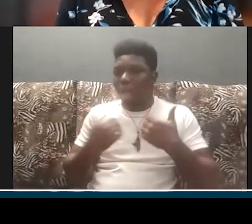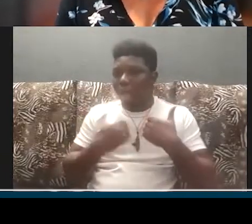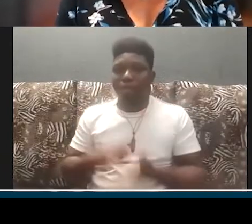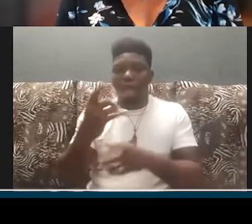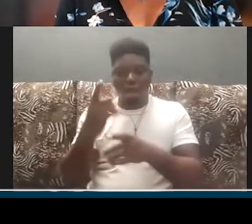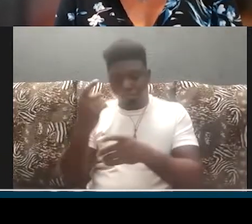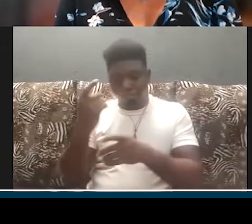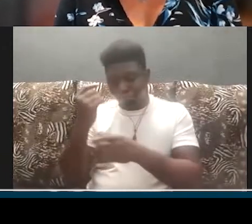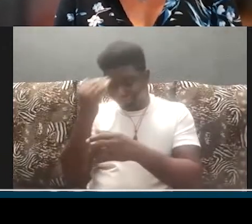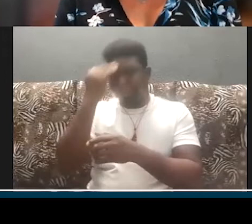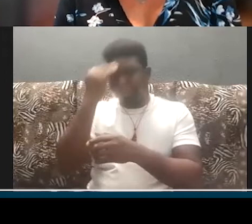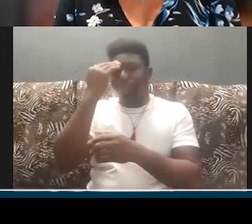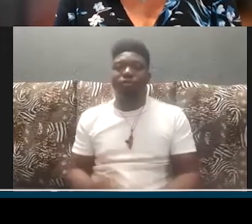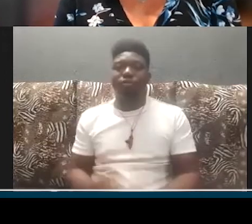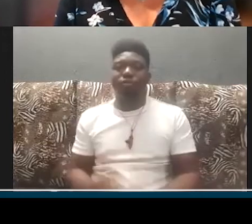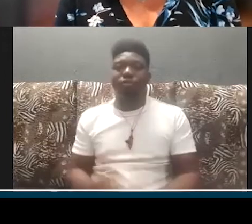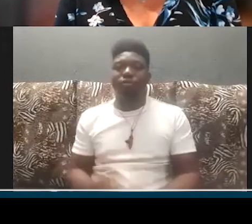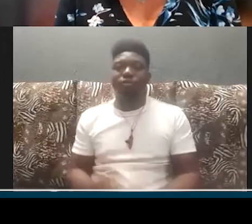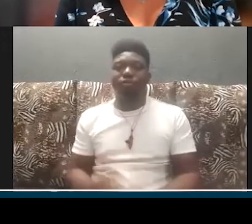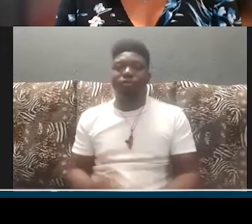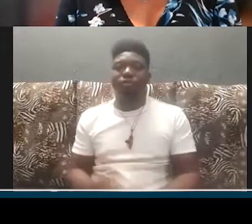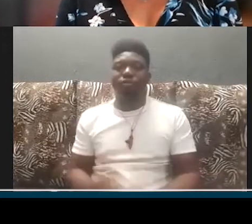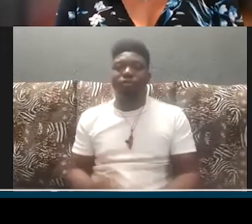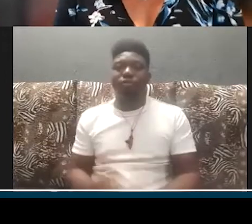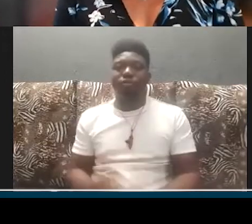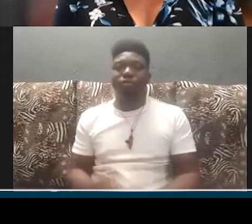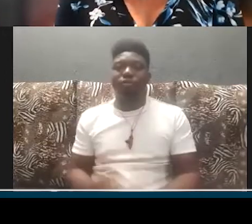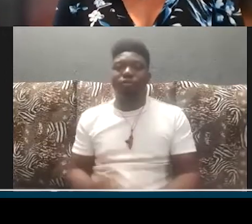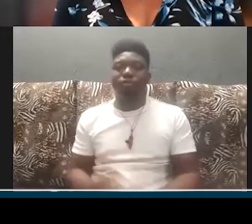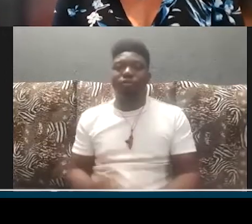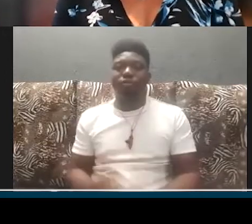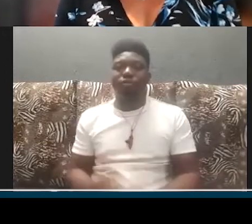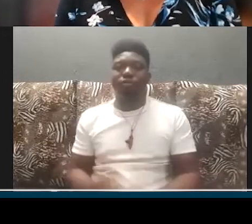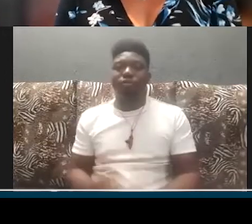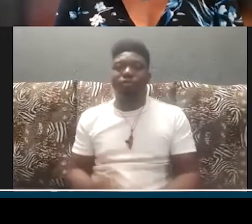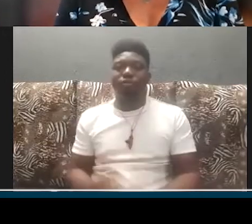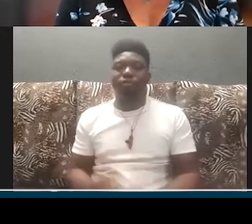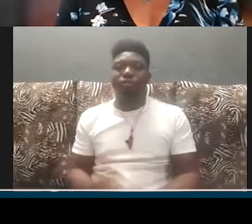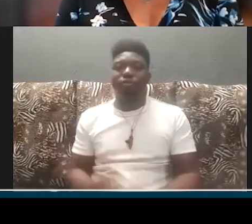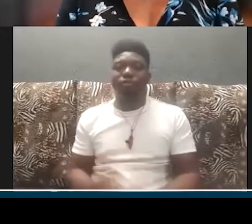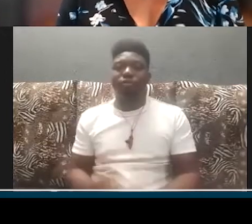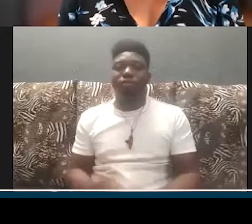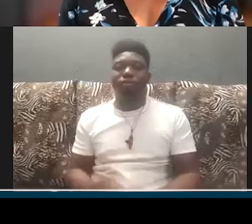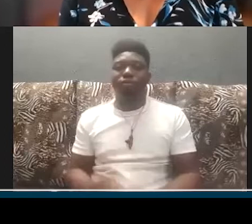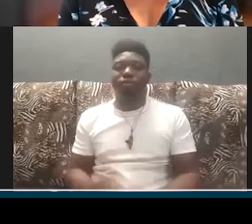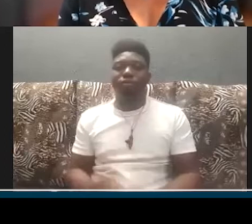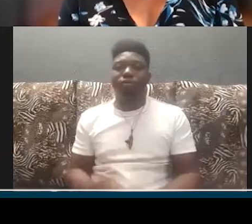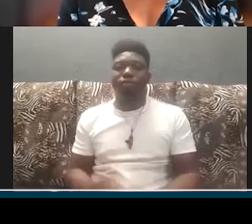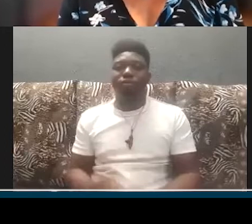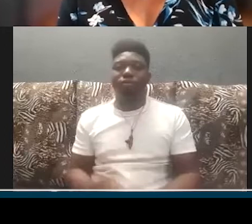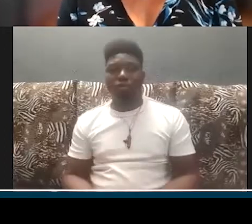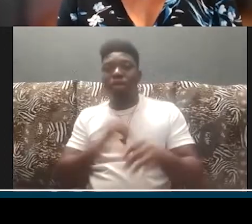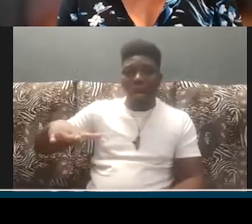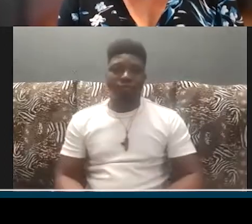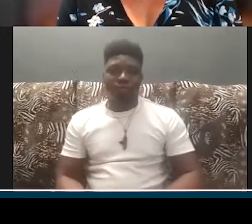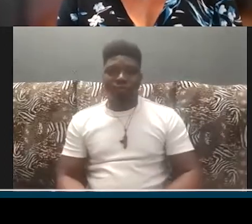do I support this child so they can be most successful? That's what we need to know. We need to know what we